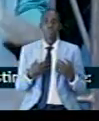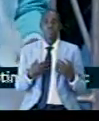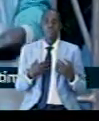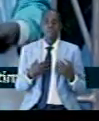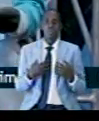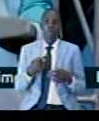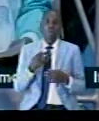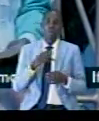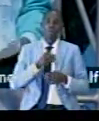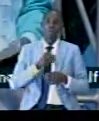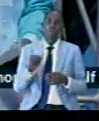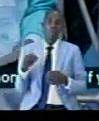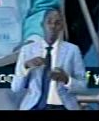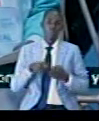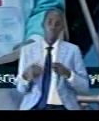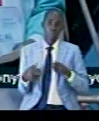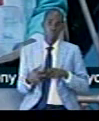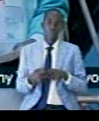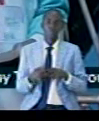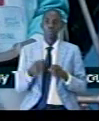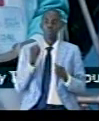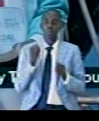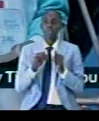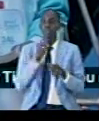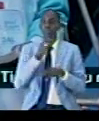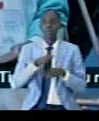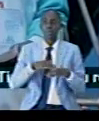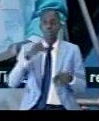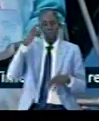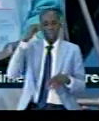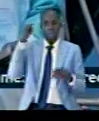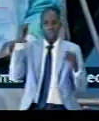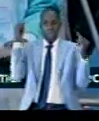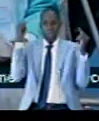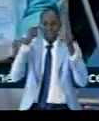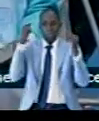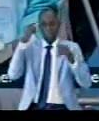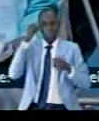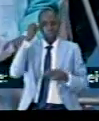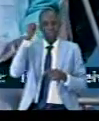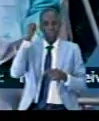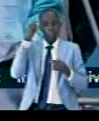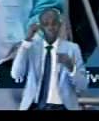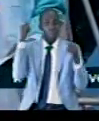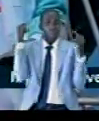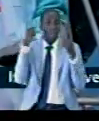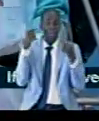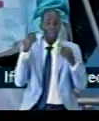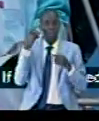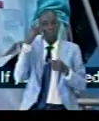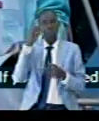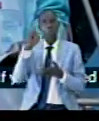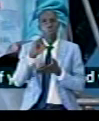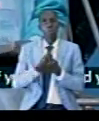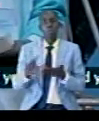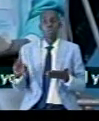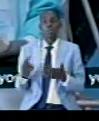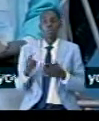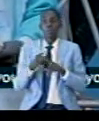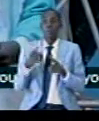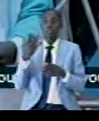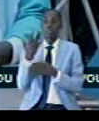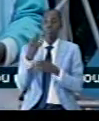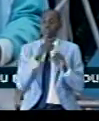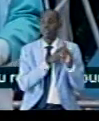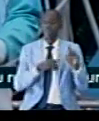but commonly headache, for a period of 1 week. But the hand of the Lord taught her, and